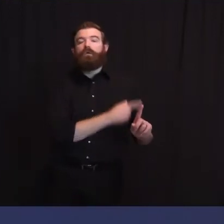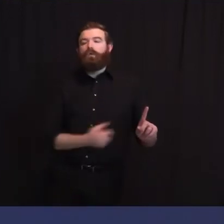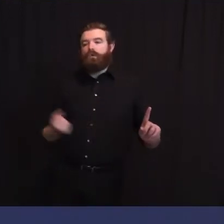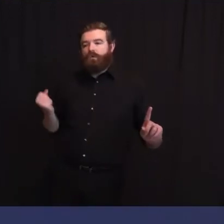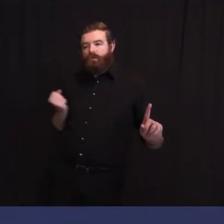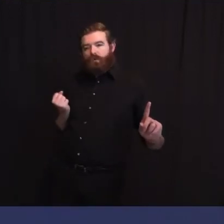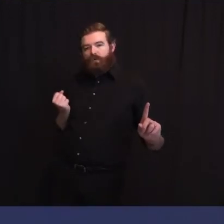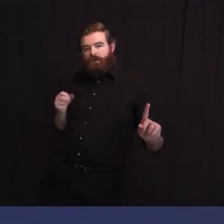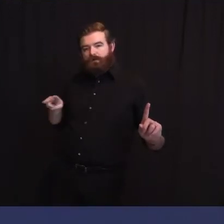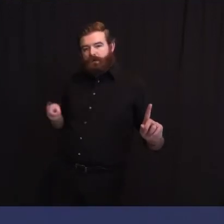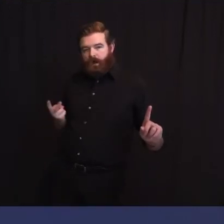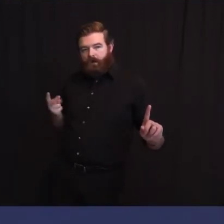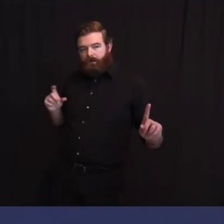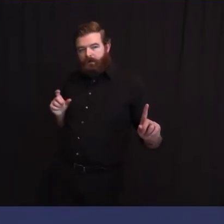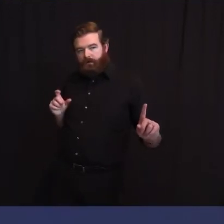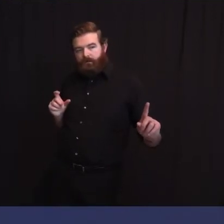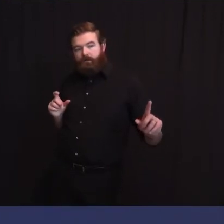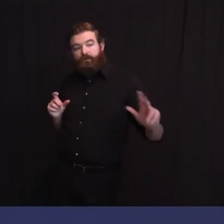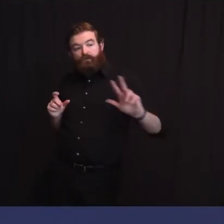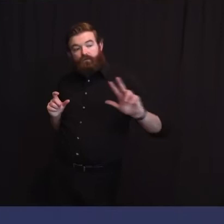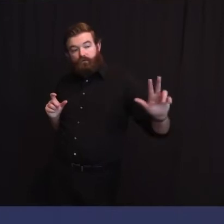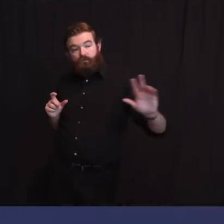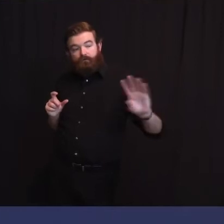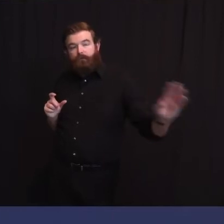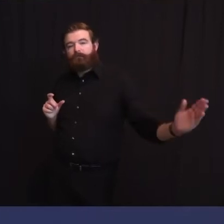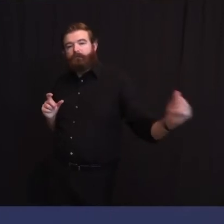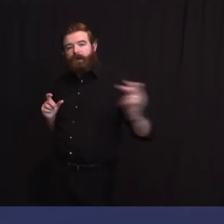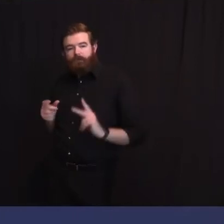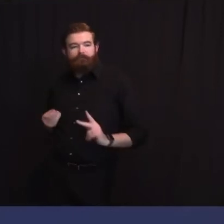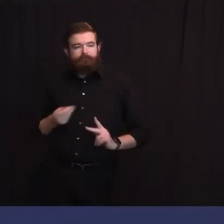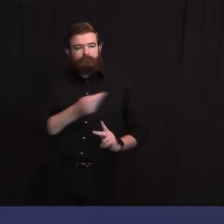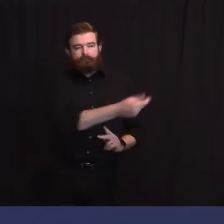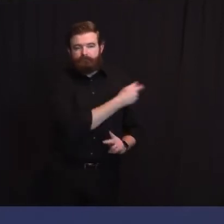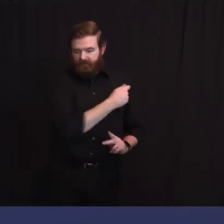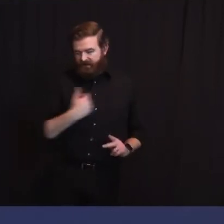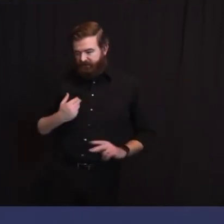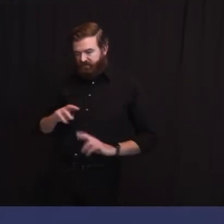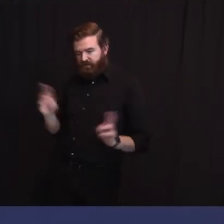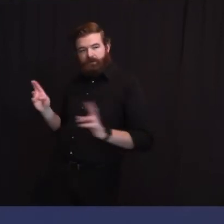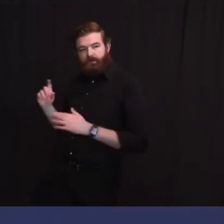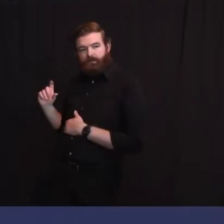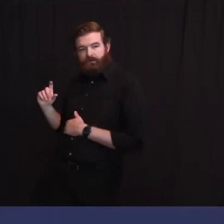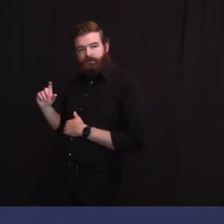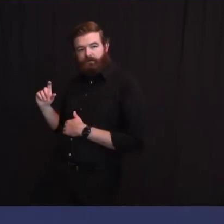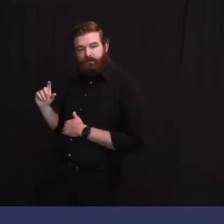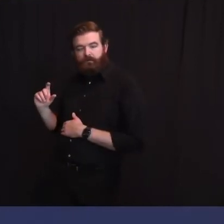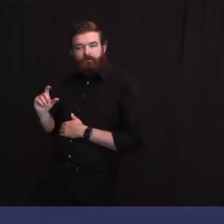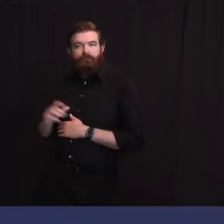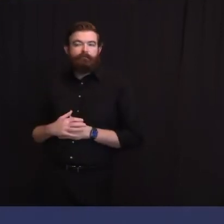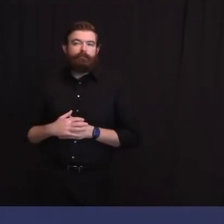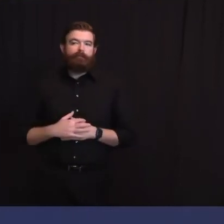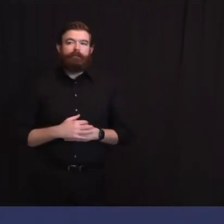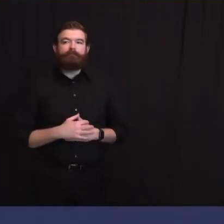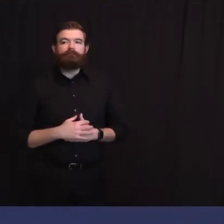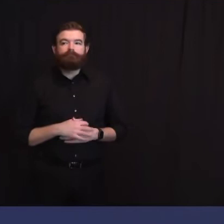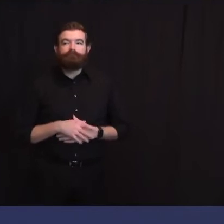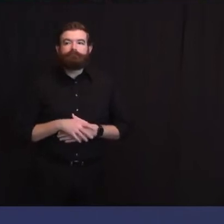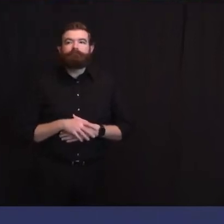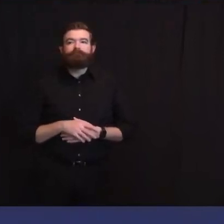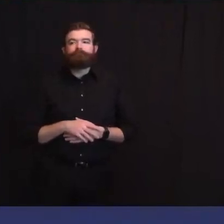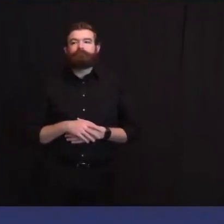in my family's case, have their own protocols. I'm going to come back to you on that. Yeah, I mean. I don't have a there- crisp answer for yeah, you.